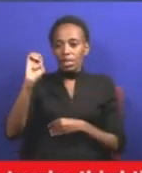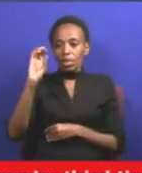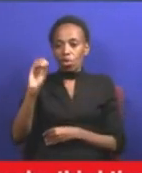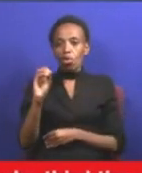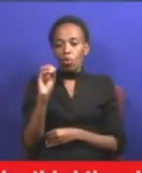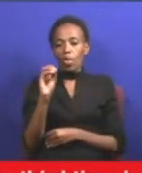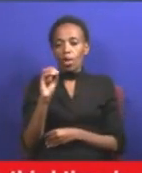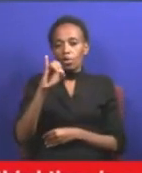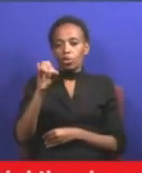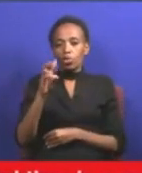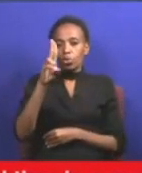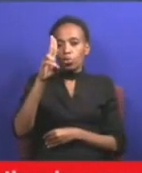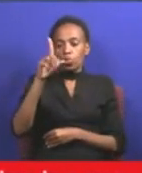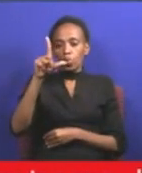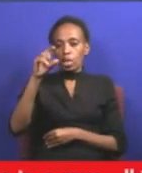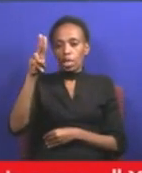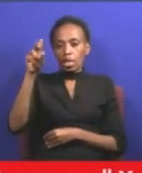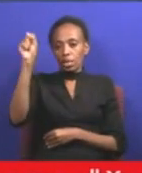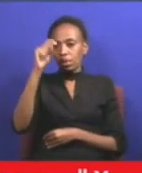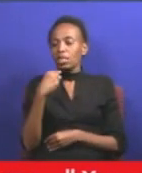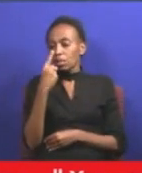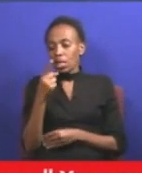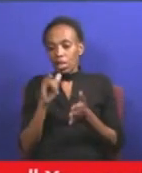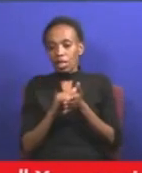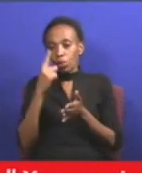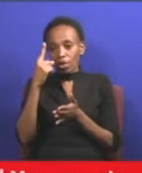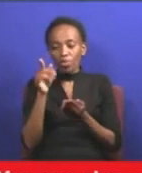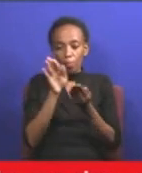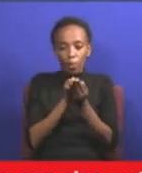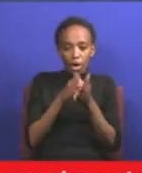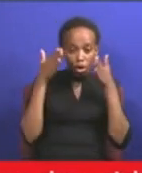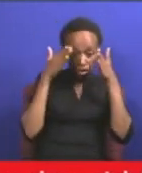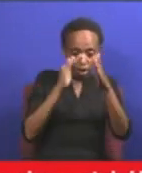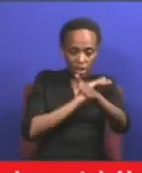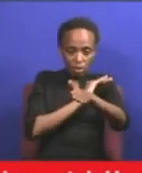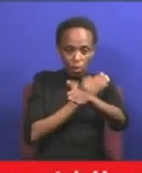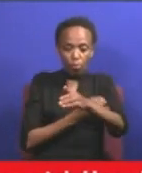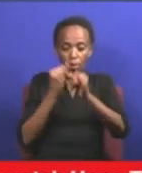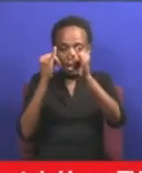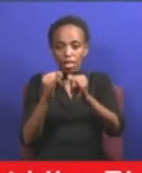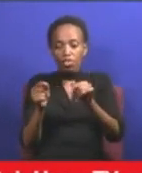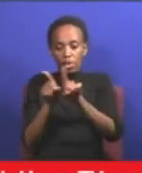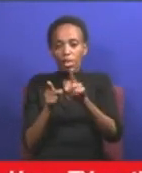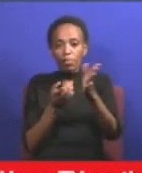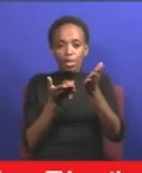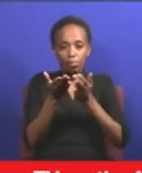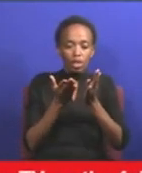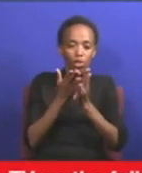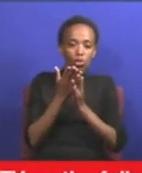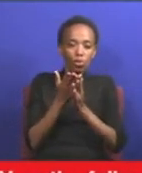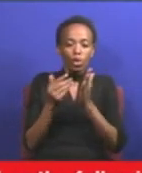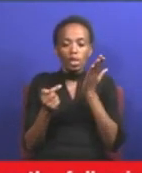Executive Officer Julius Omar stated that one of the bank's main focus is to empower individuals and businesses through